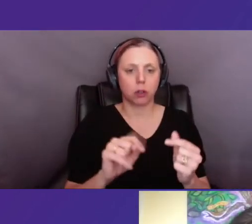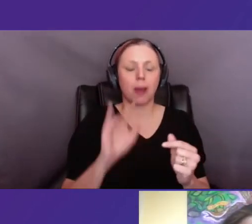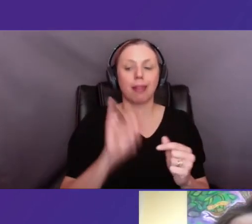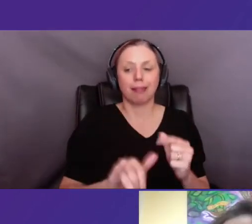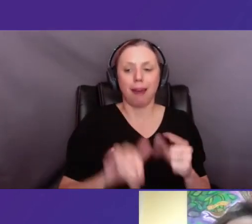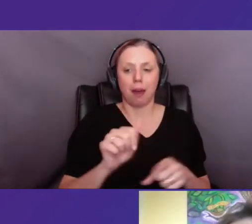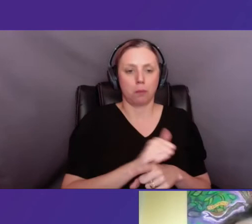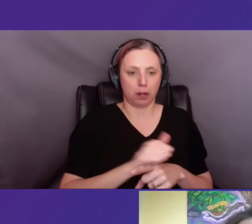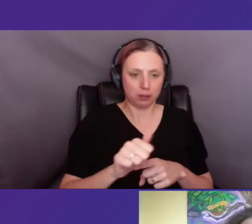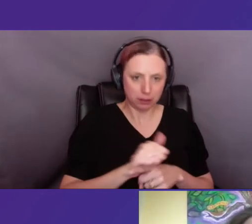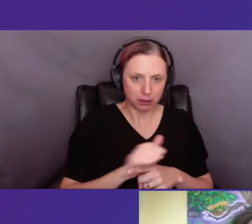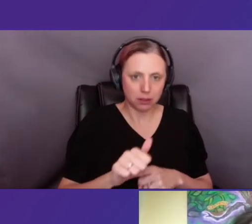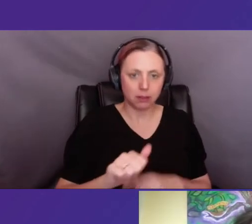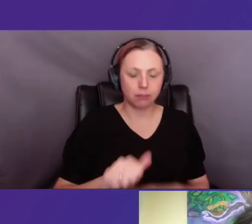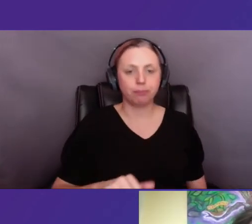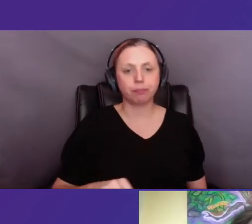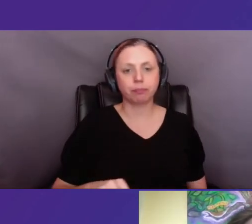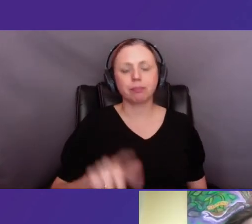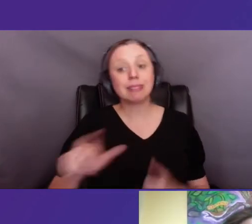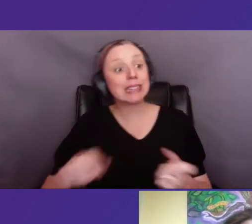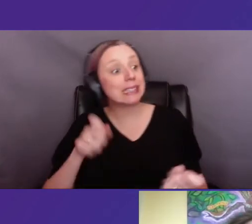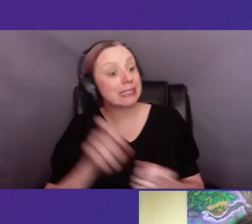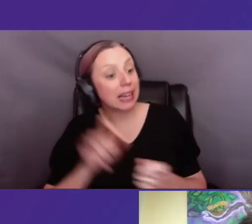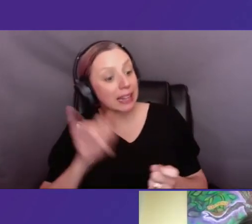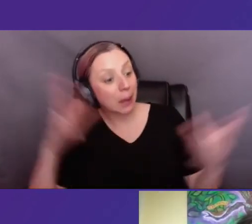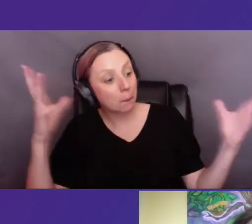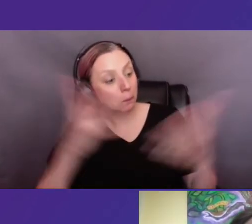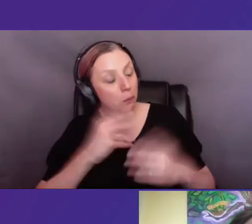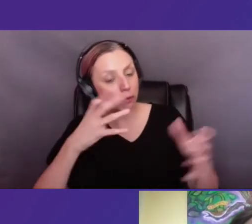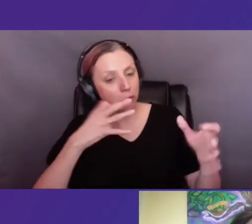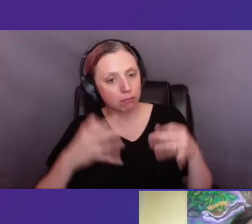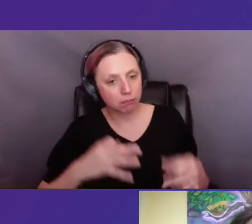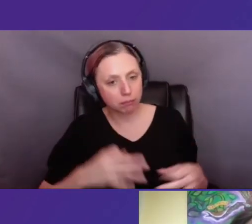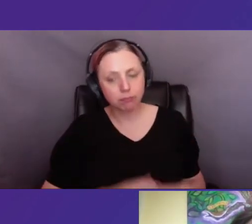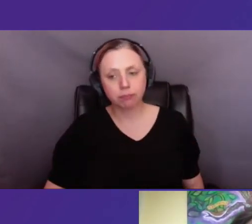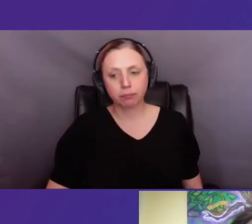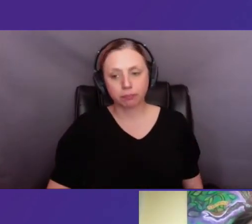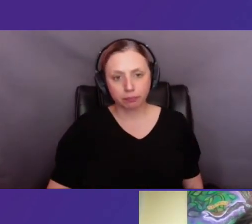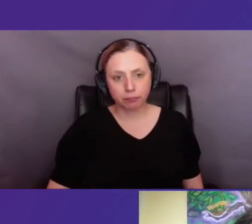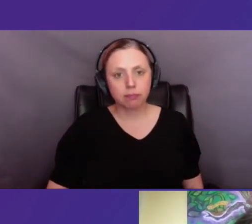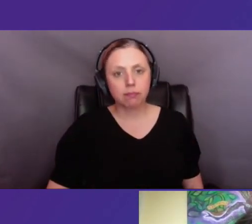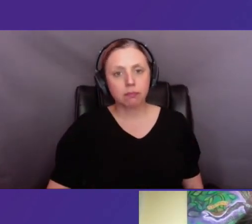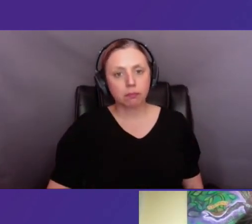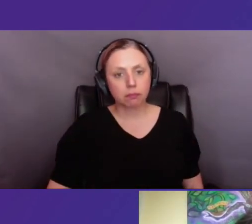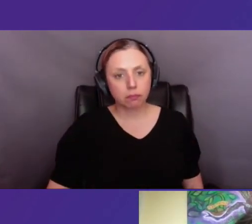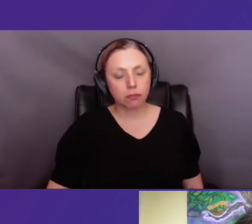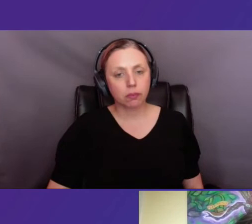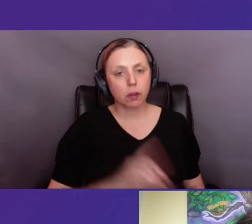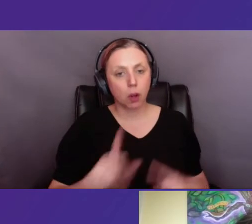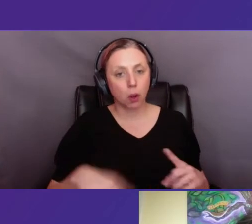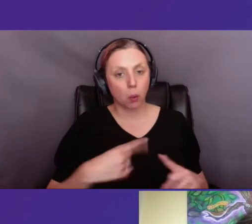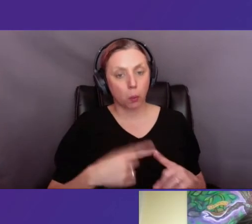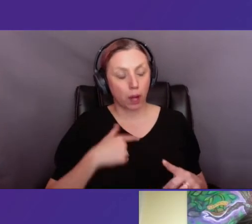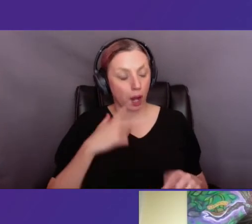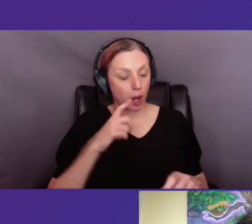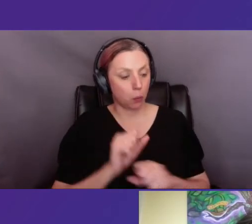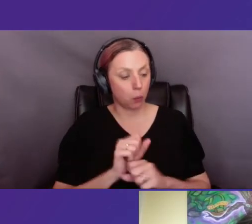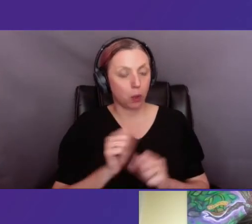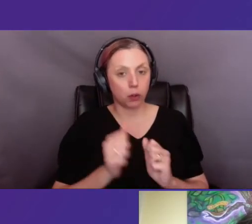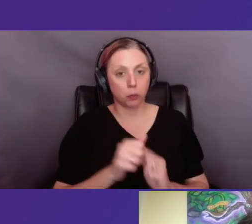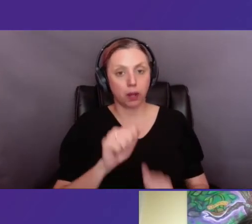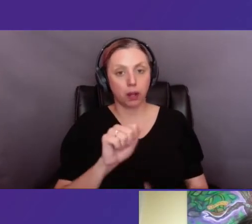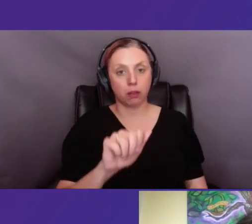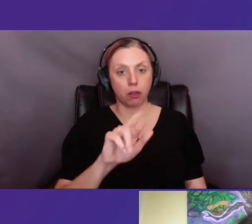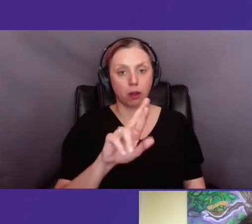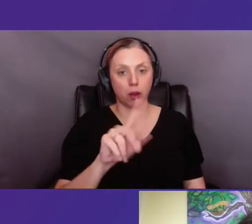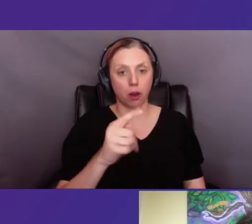practice. So that is so beautifully said. When I worked with Arthur Mitchell,